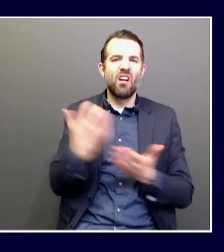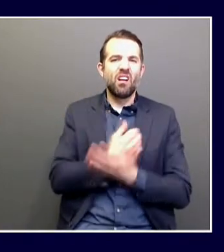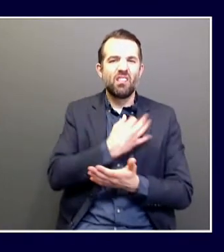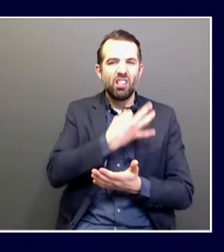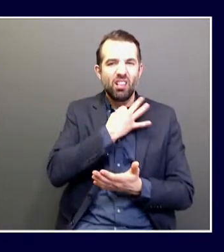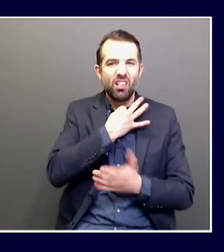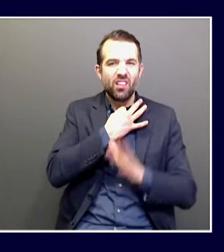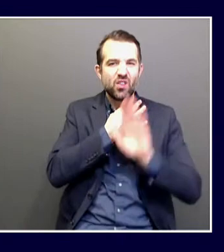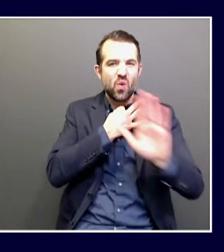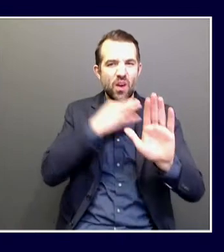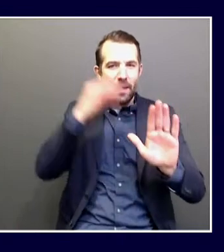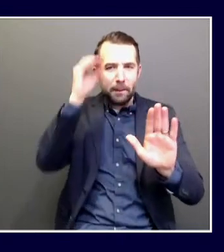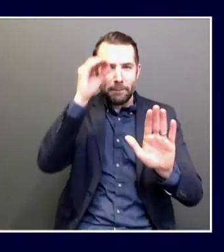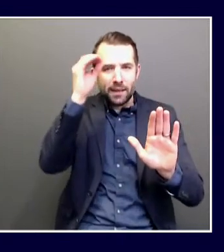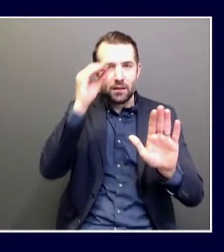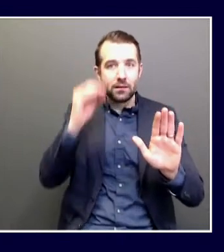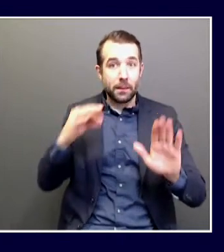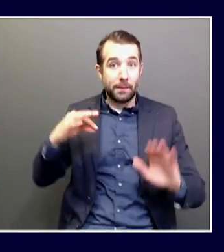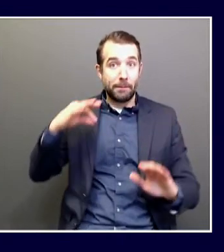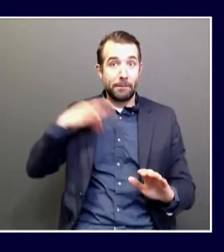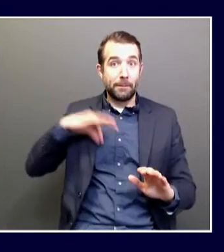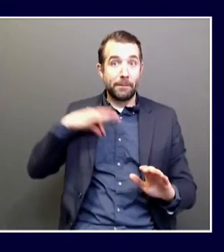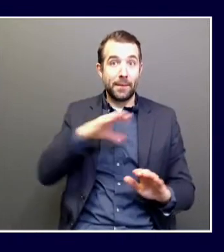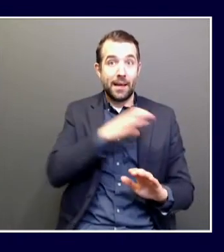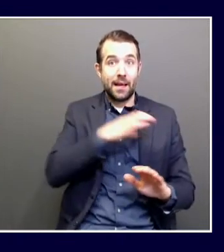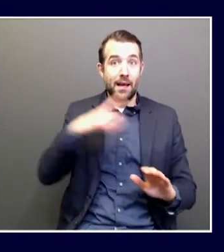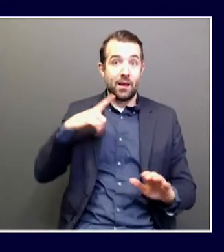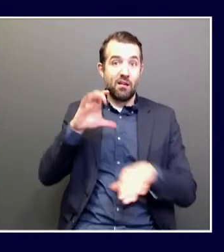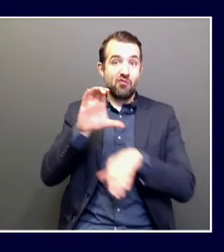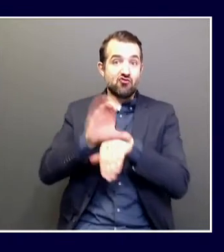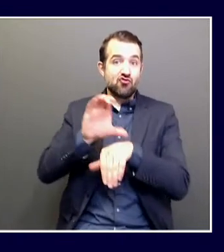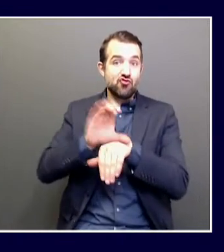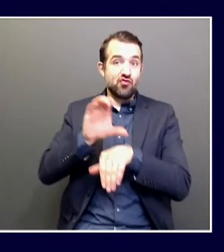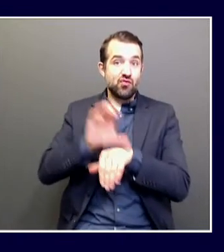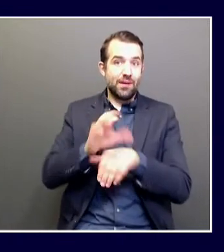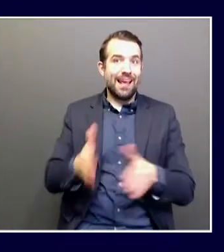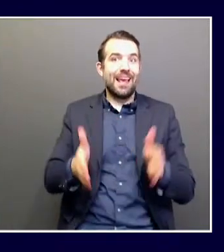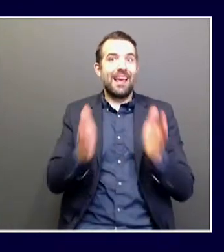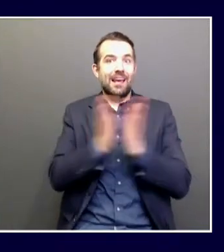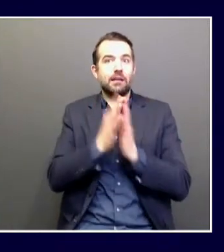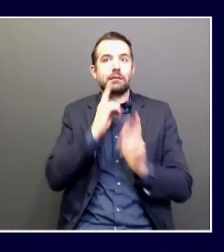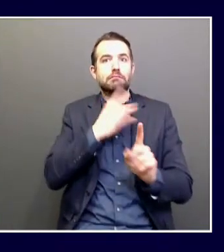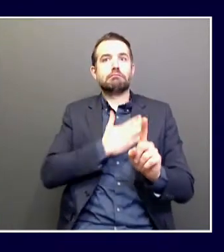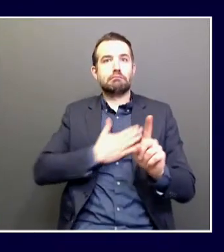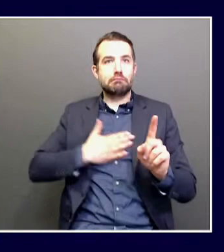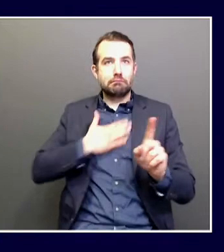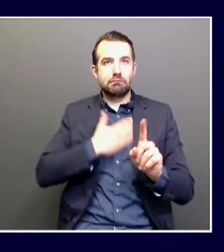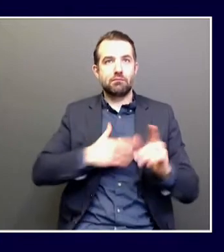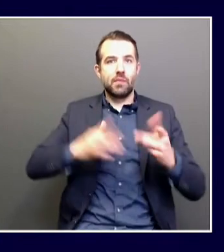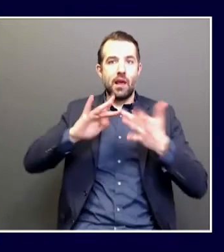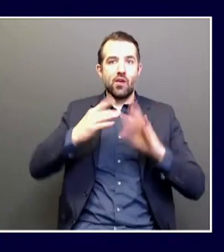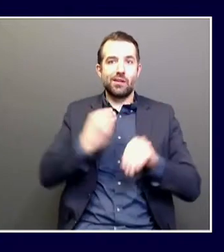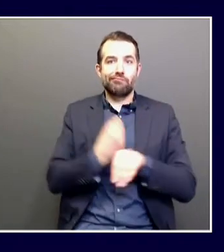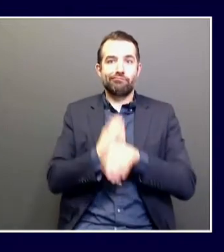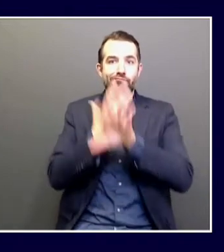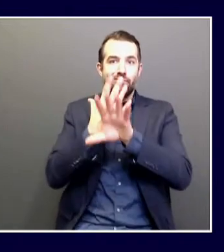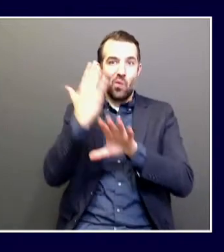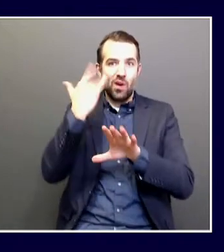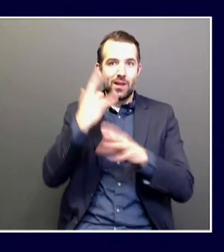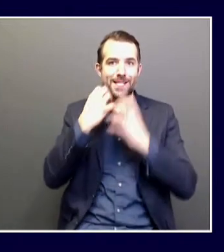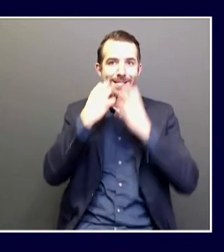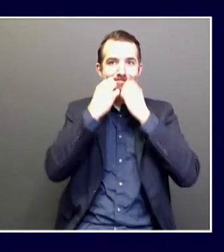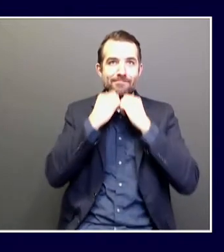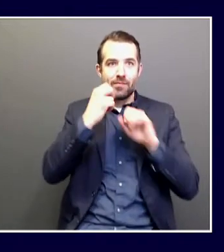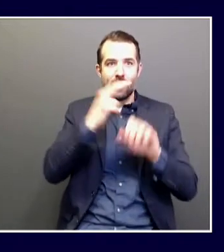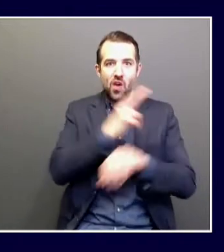of Churches urging congregations to switch to virtual services to preserve hospital capacity. Is that a step that